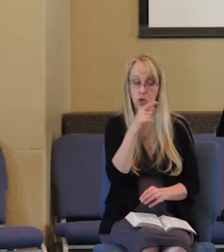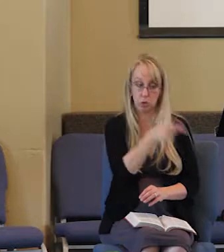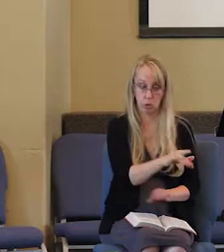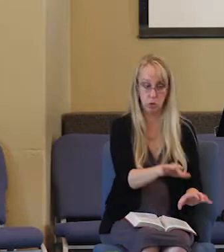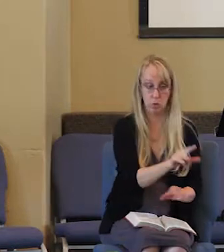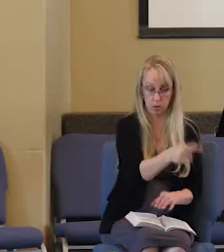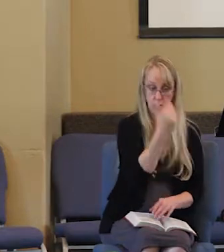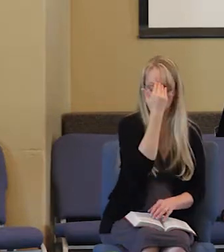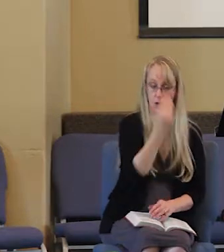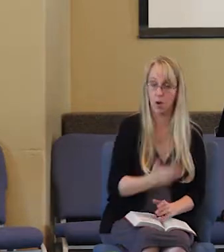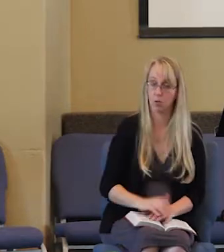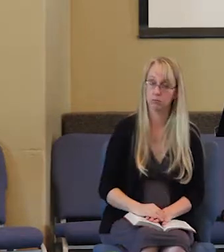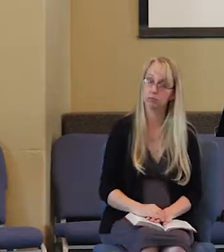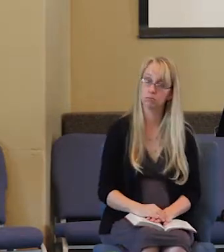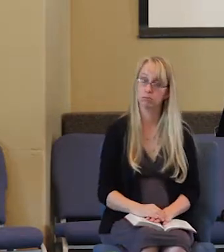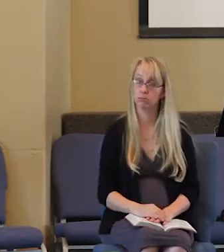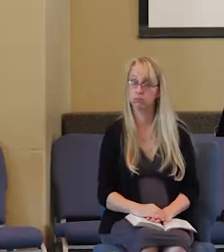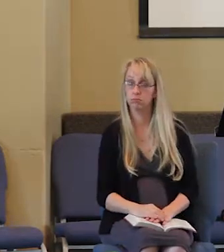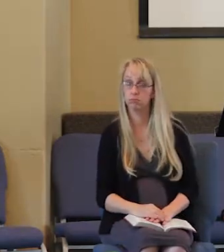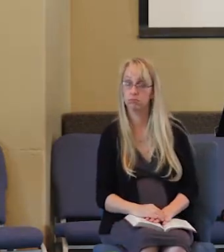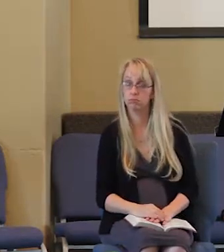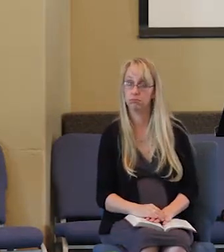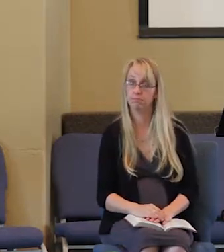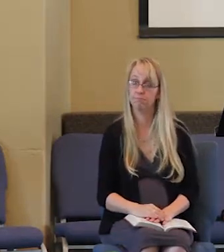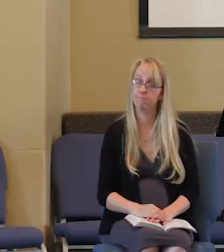You do what you're supposed to do.